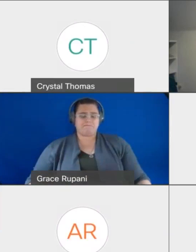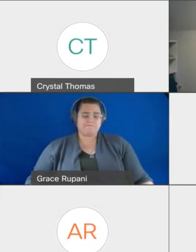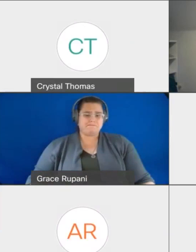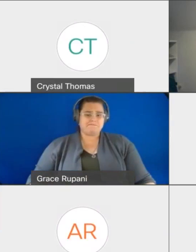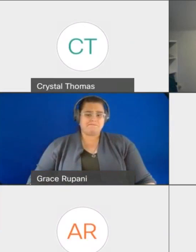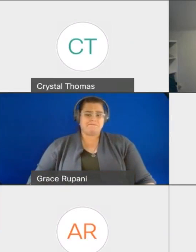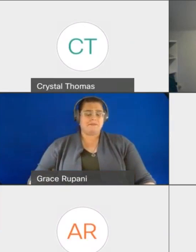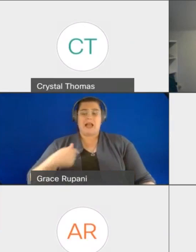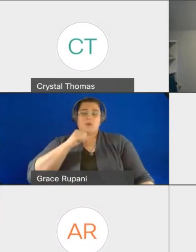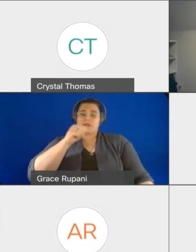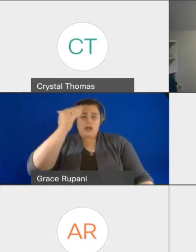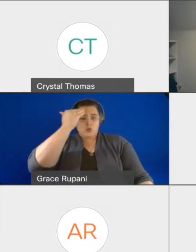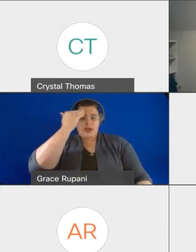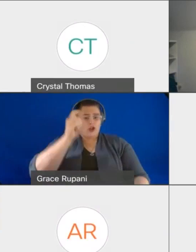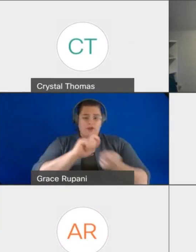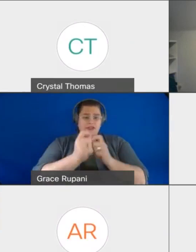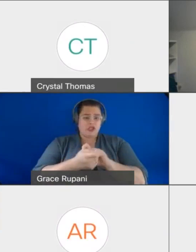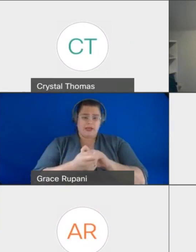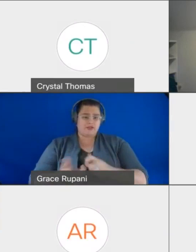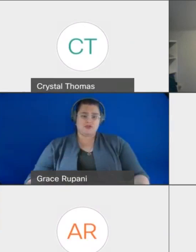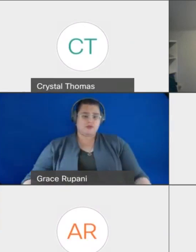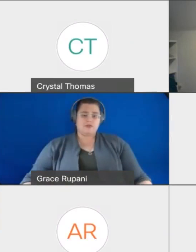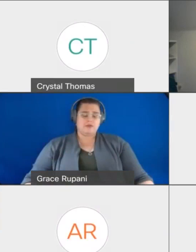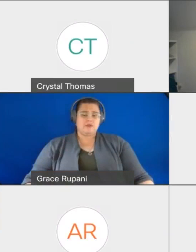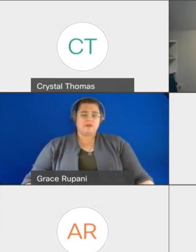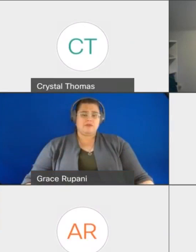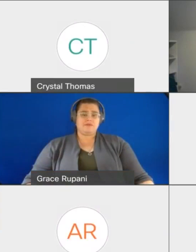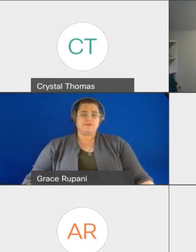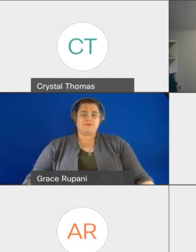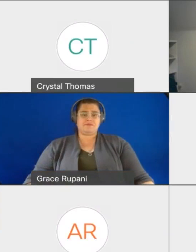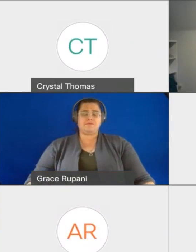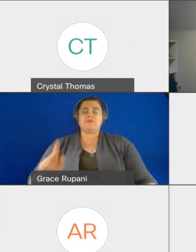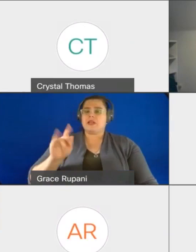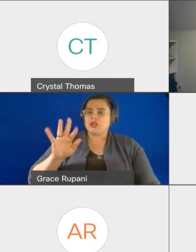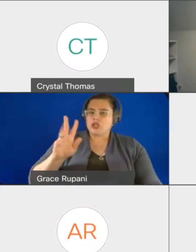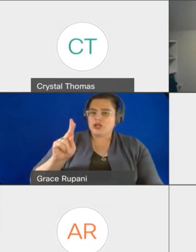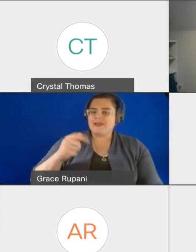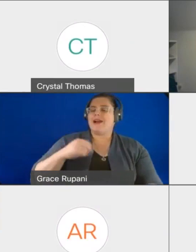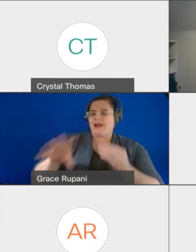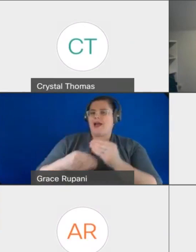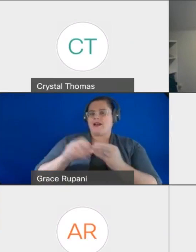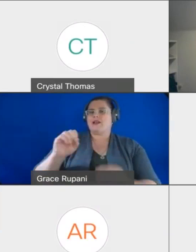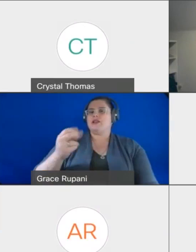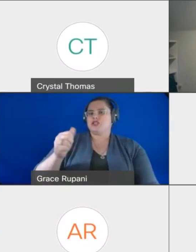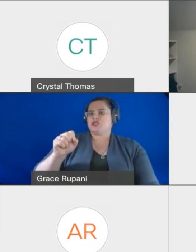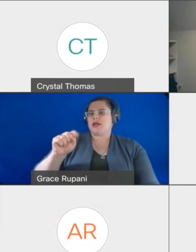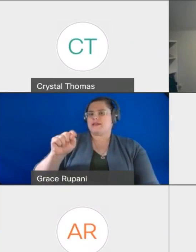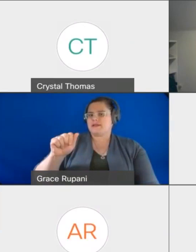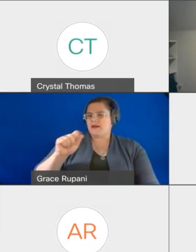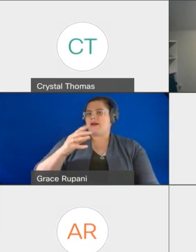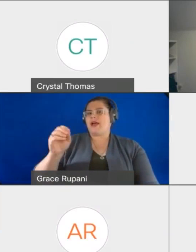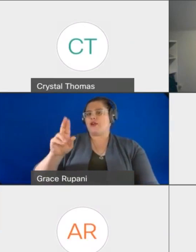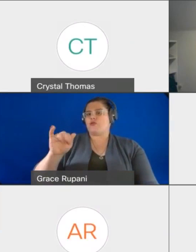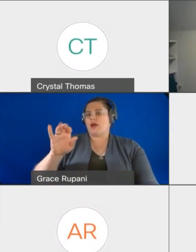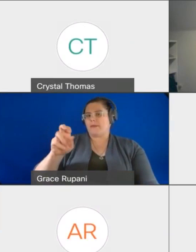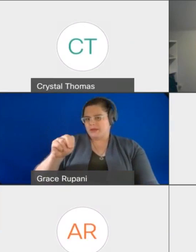wasn't aware of any change regarding this. Director Reese, I've added Robin and Shasta to our panelist chat, so hopefully one of them